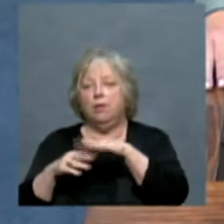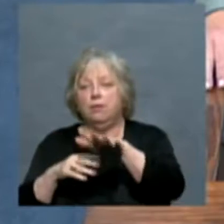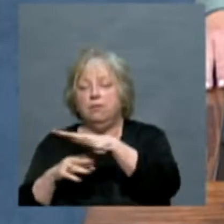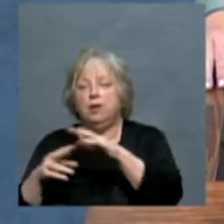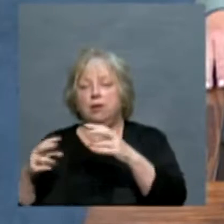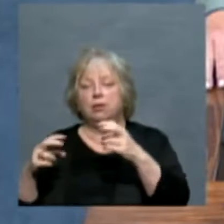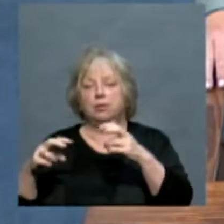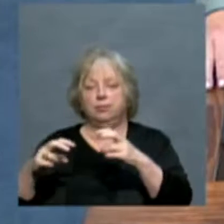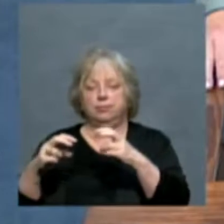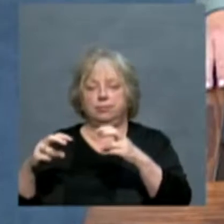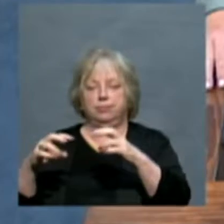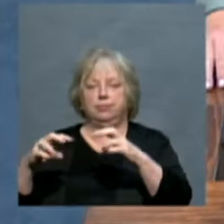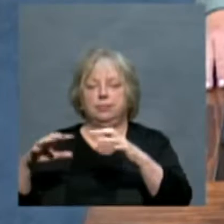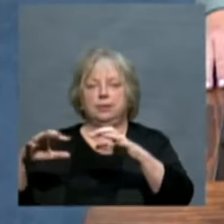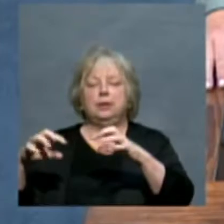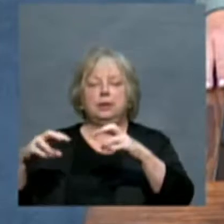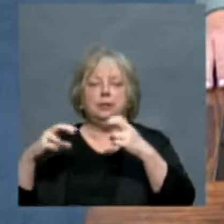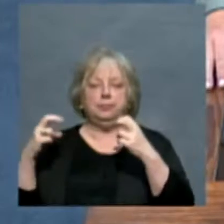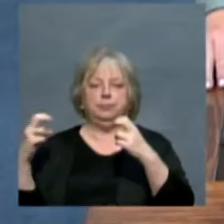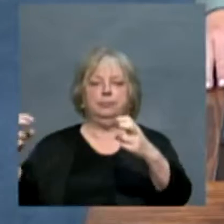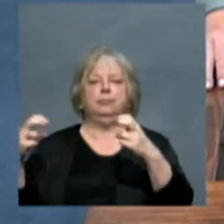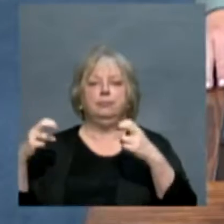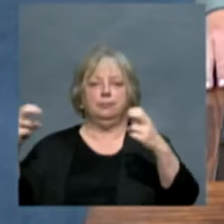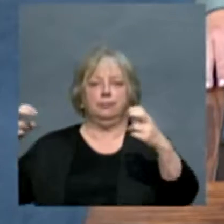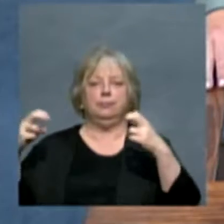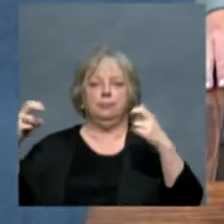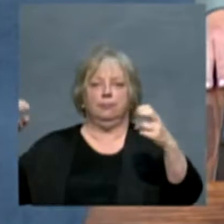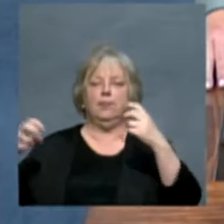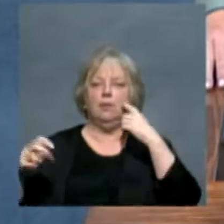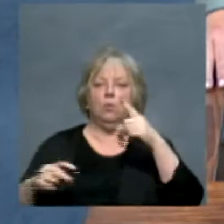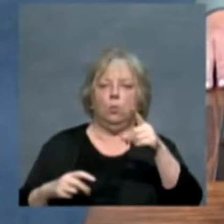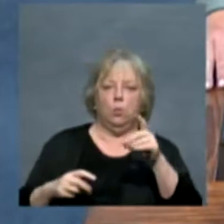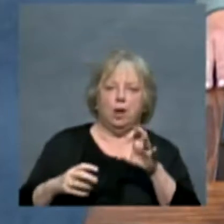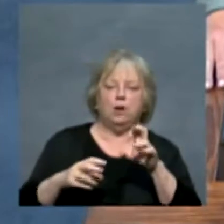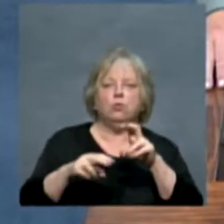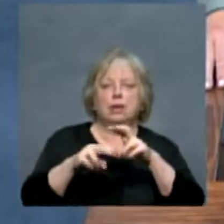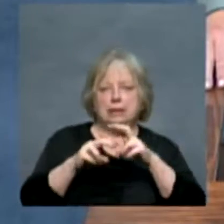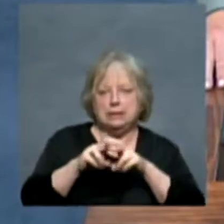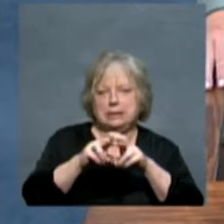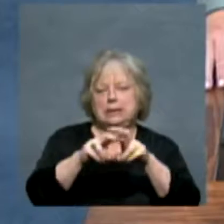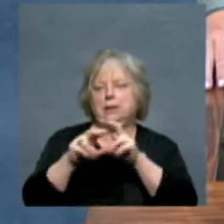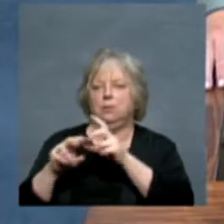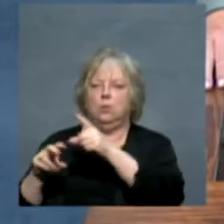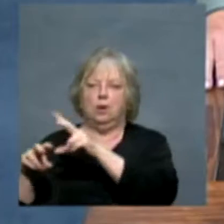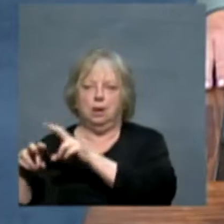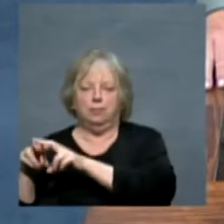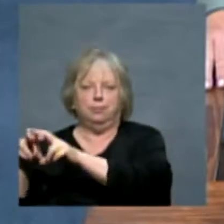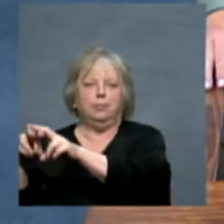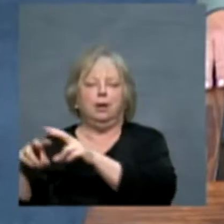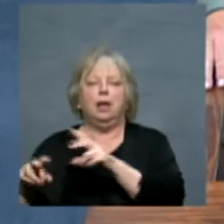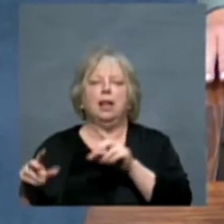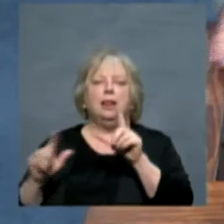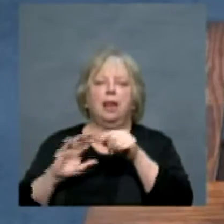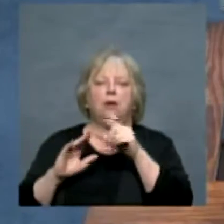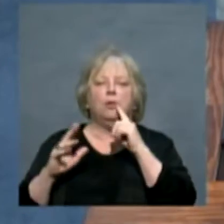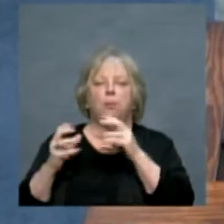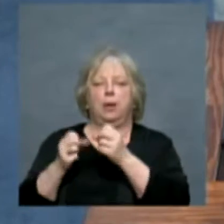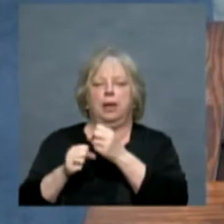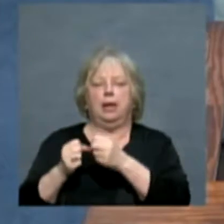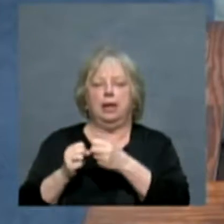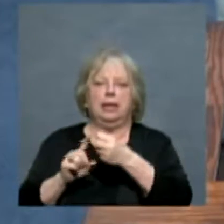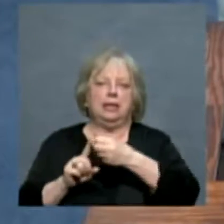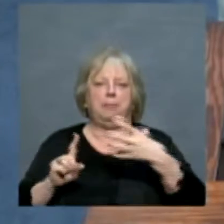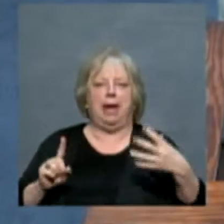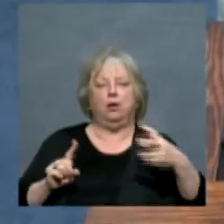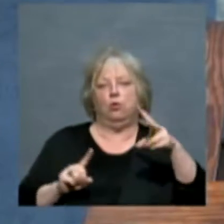Initial bleacher seating for 100 persons per side will be provided with future expansion to 200 seats per side. The